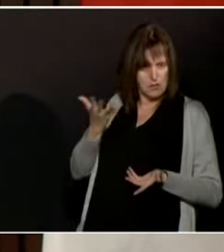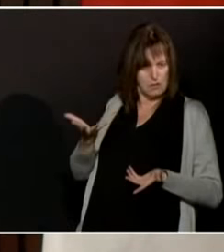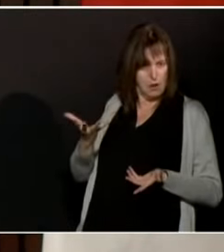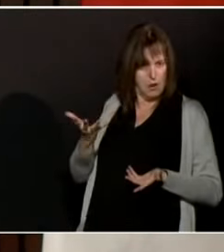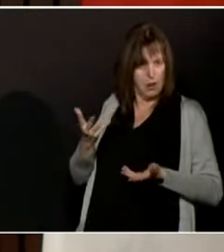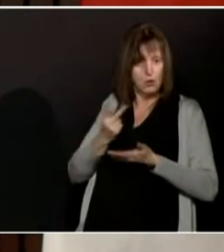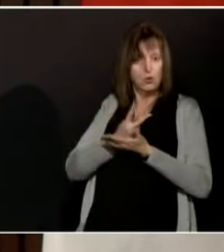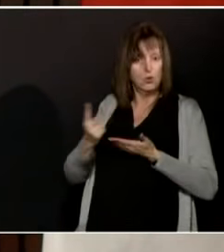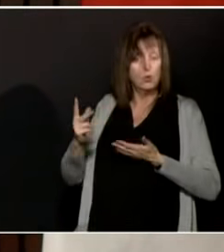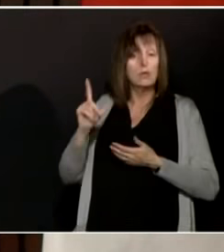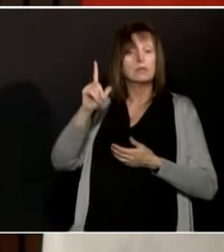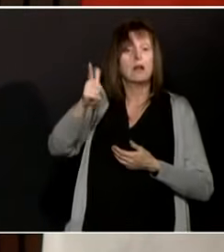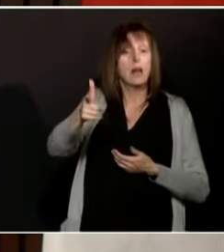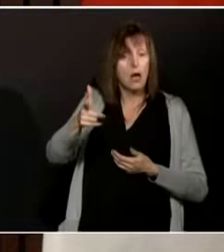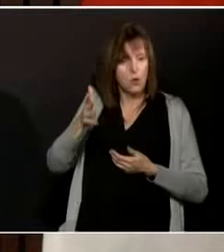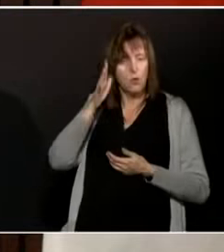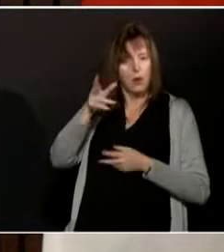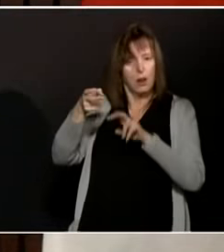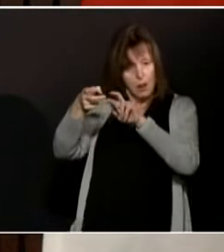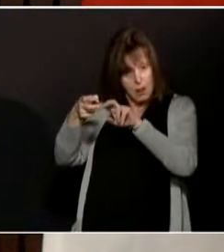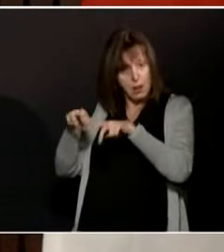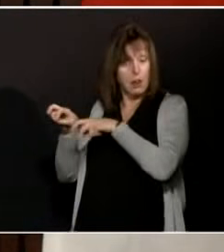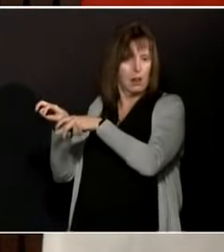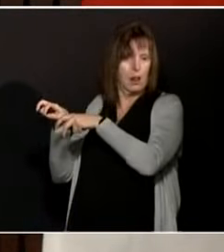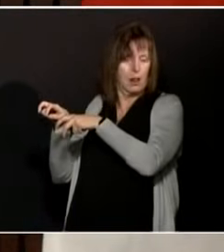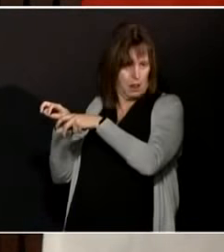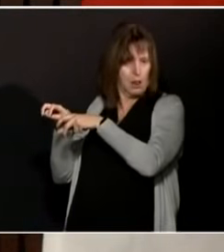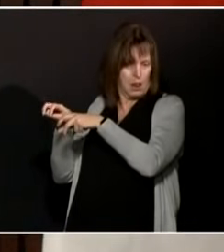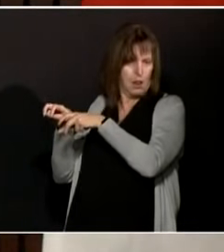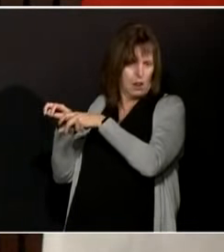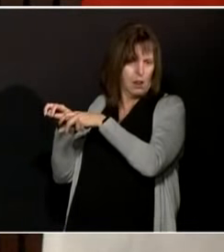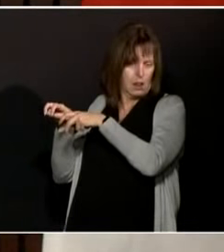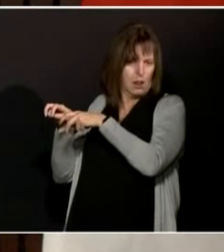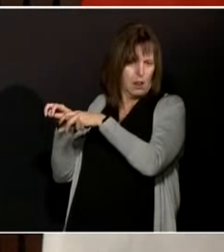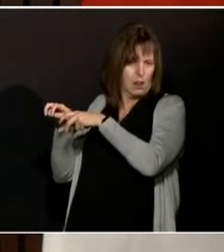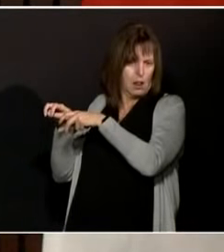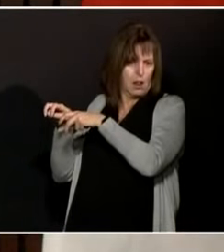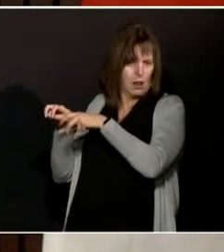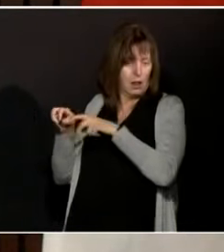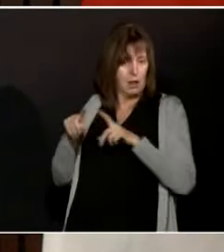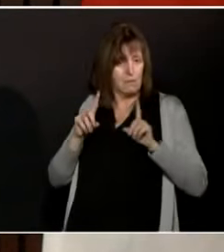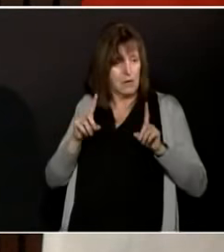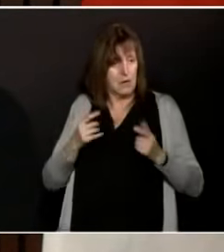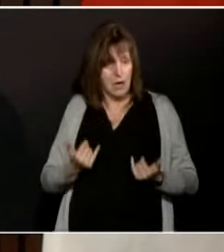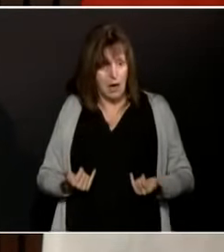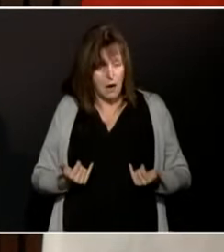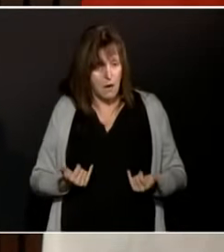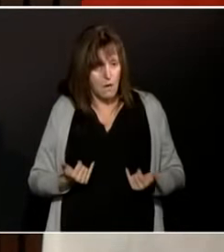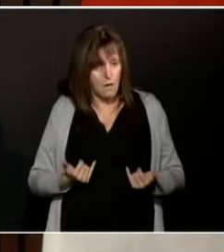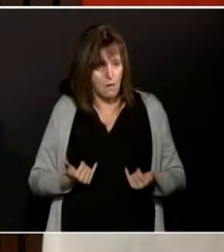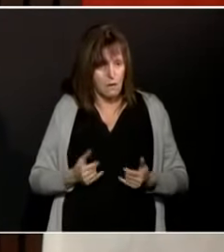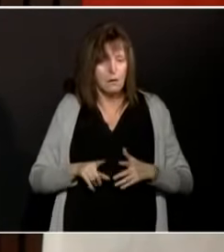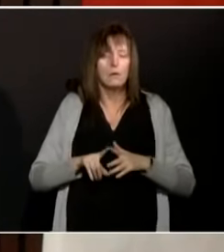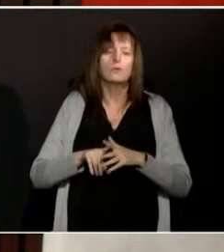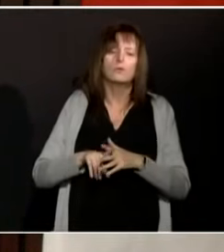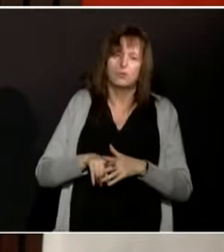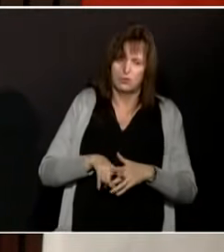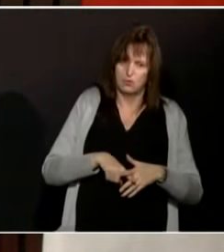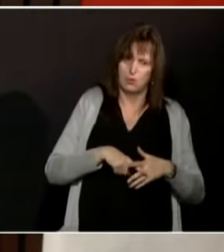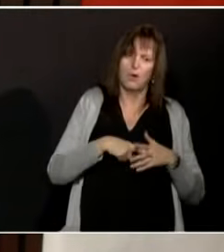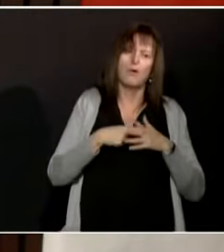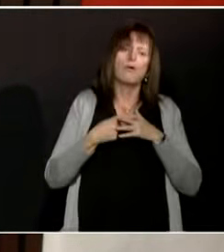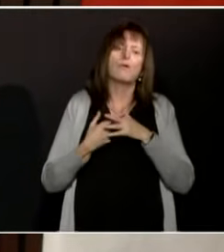now. There is opportunity, though, to start bending it really following that period and avoid it. But that's where the measures